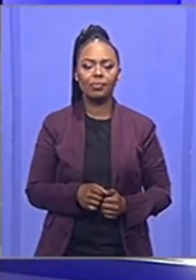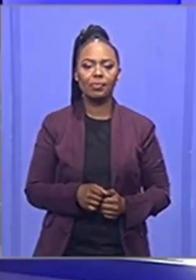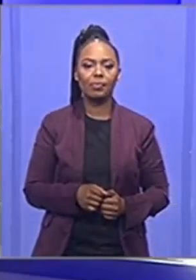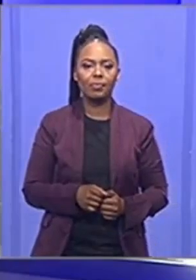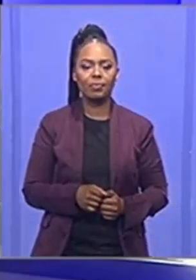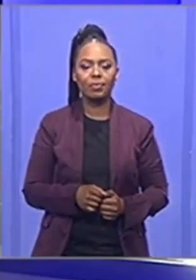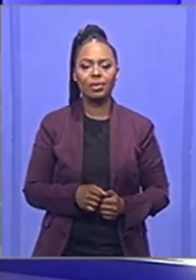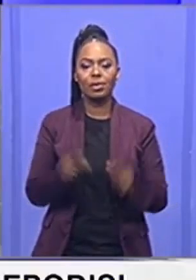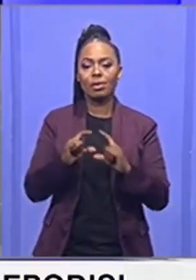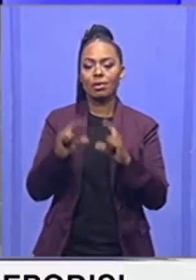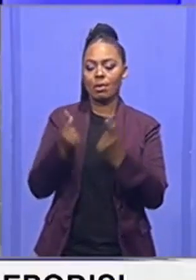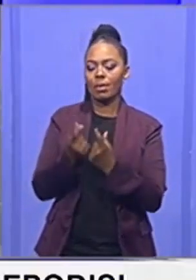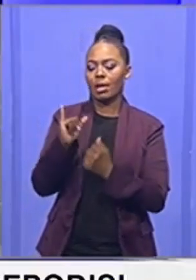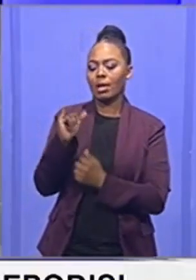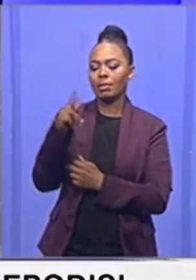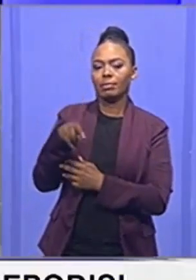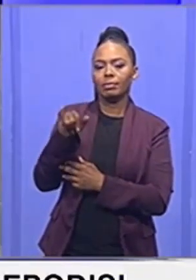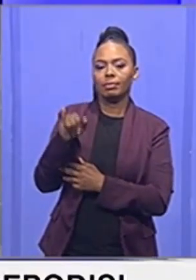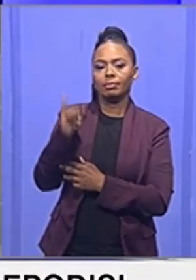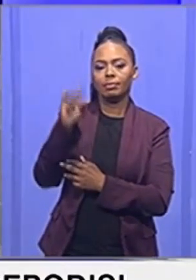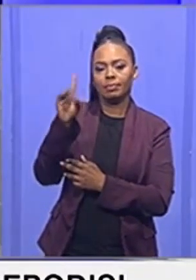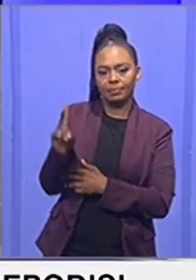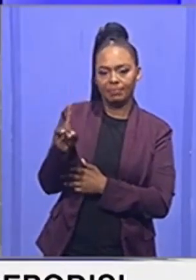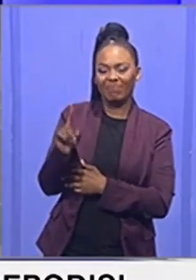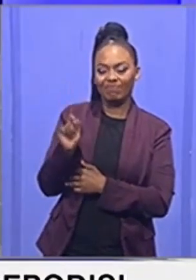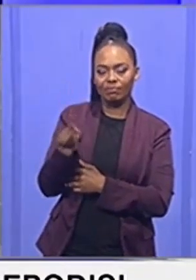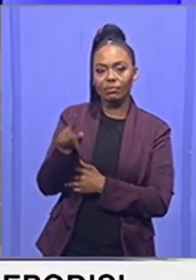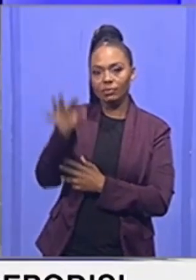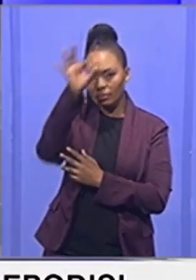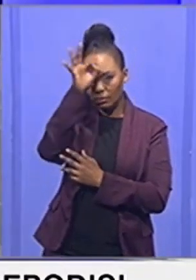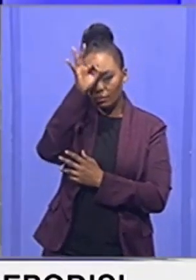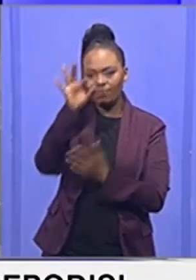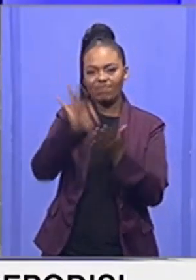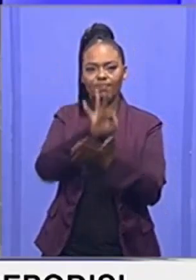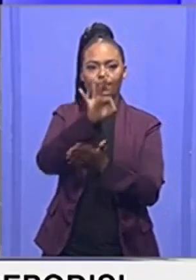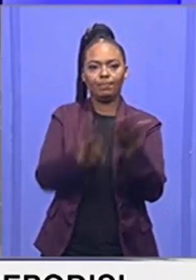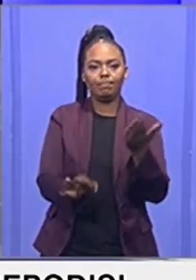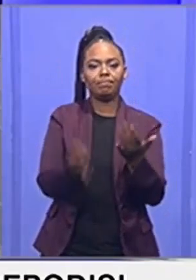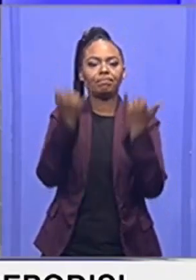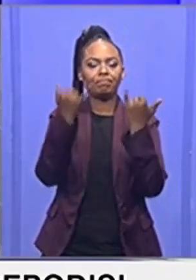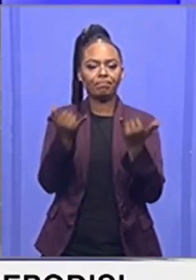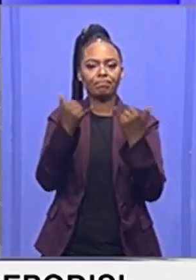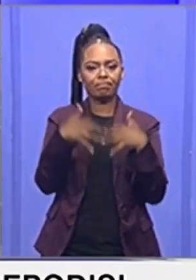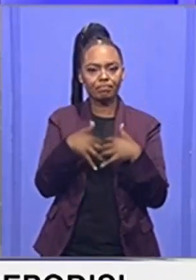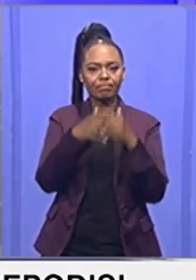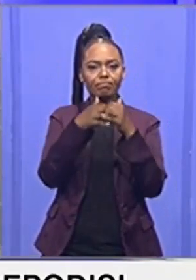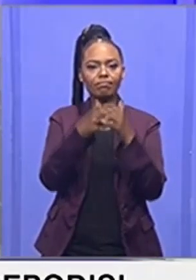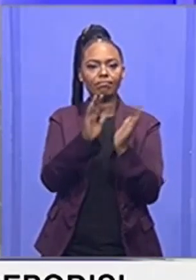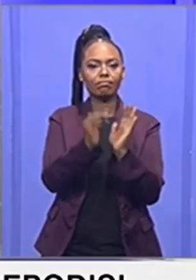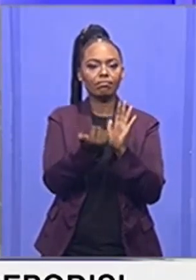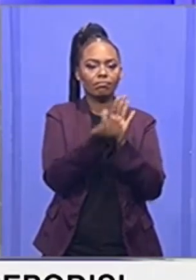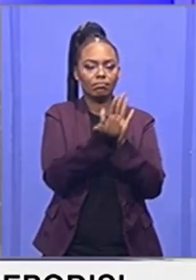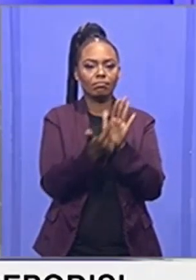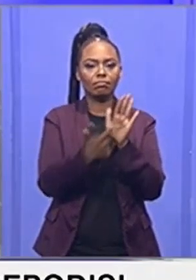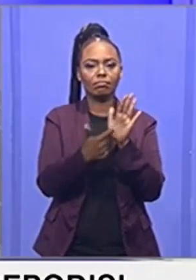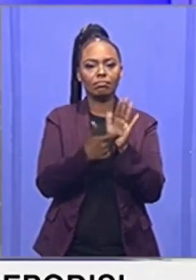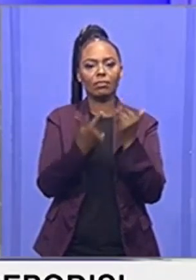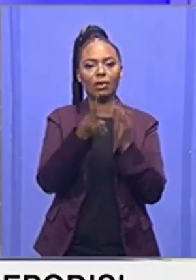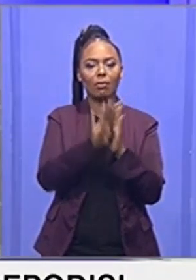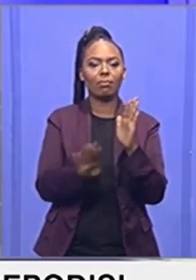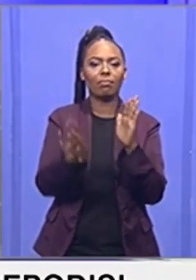Komiti ya Palamente e okameng merero ya sepodisi e voutetse go tsenngwa ga molaotlhomo o tsamaisang dingongorego kgatlhanong